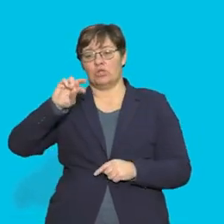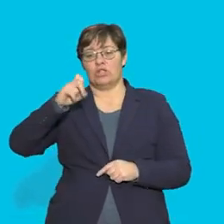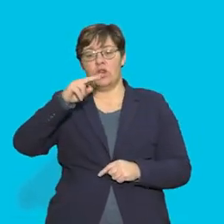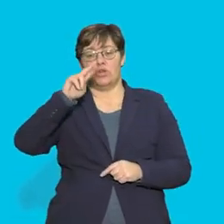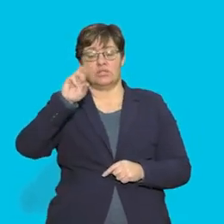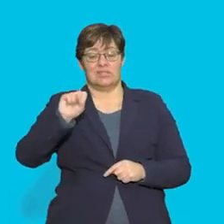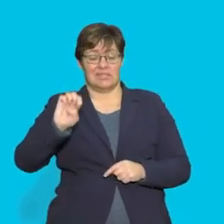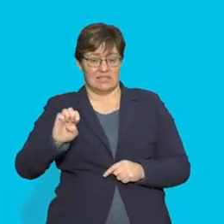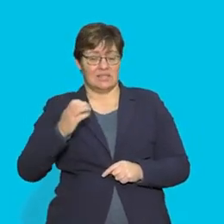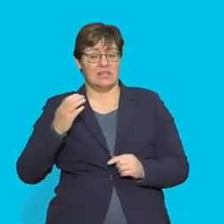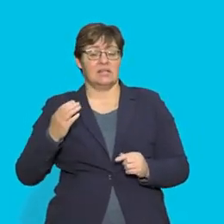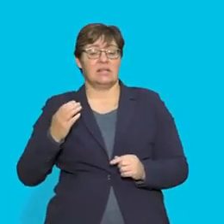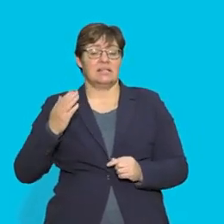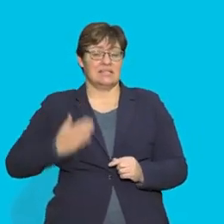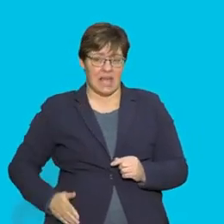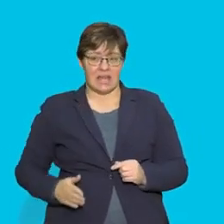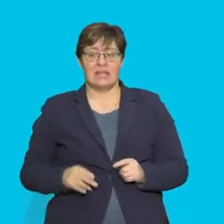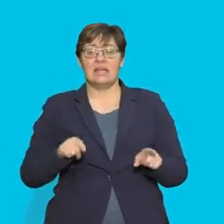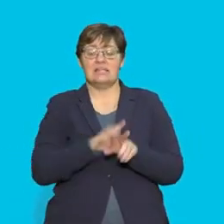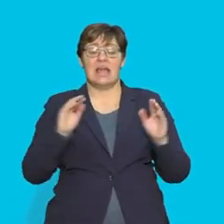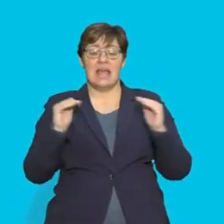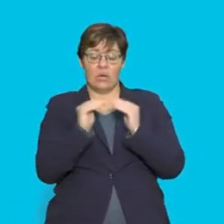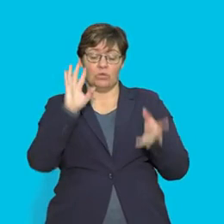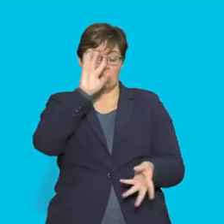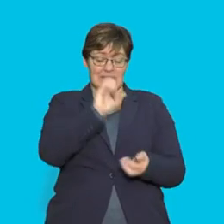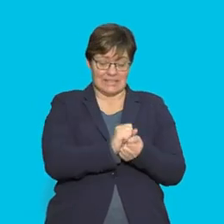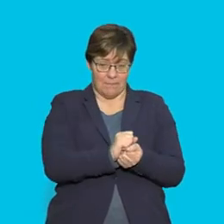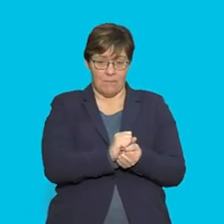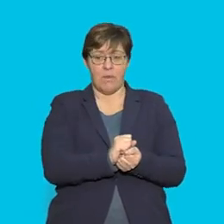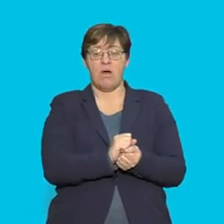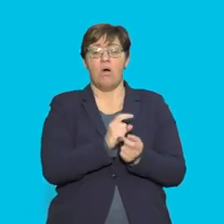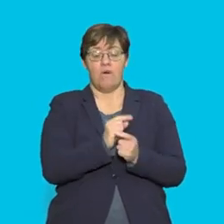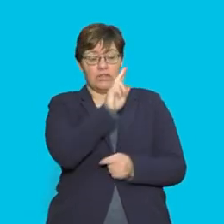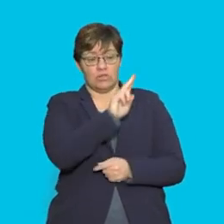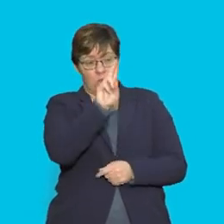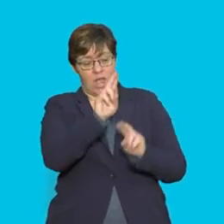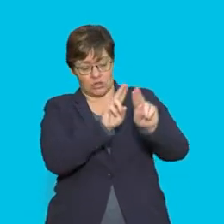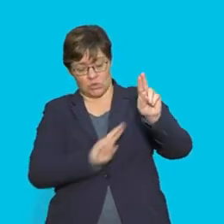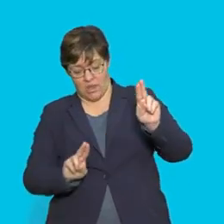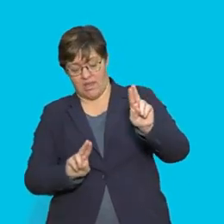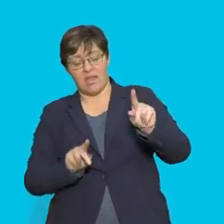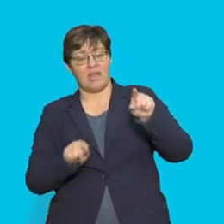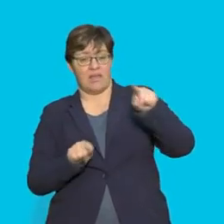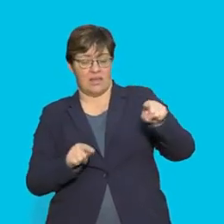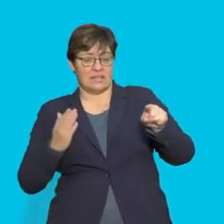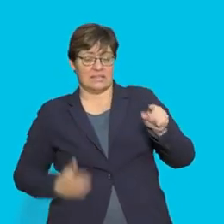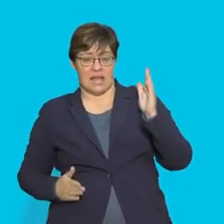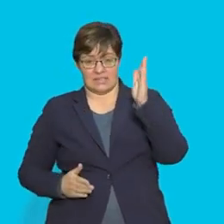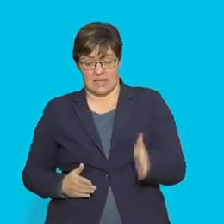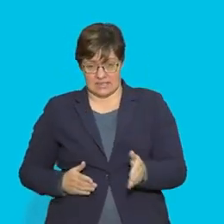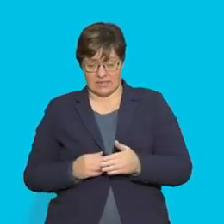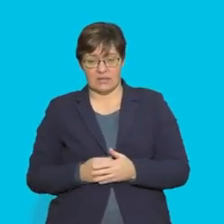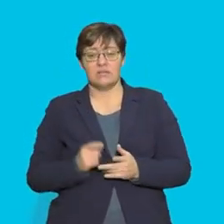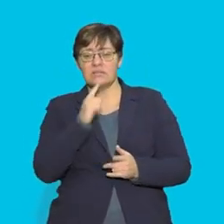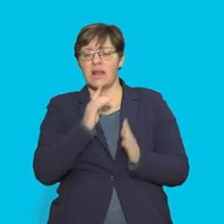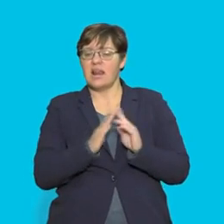is equal to the sum of the squares of the other two sides, right? And you're going to classify this in terms